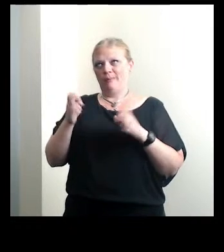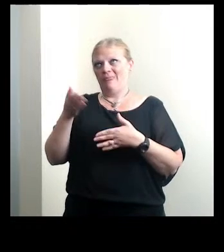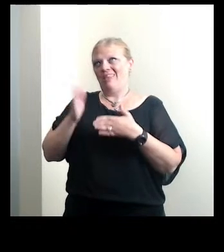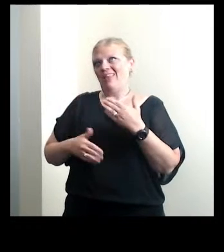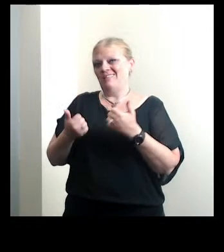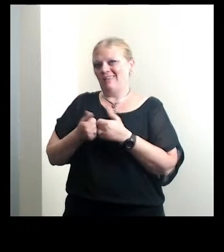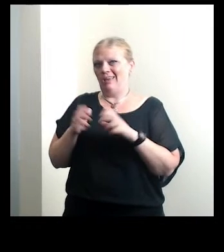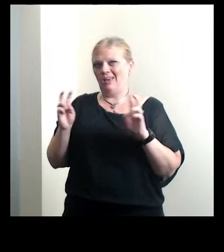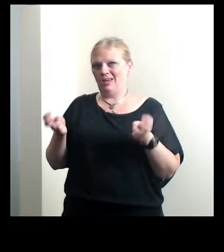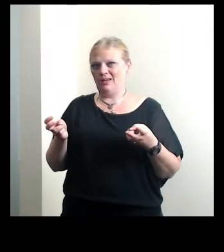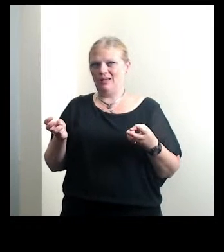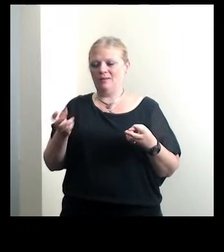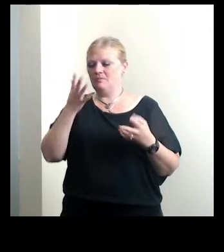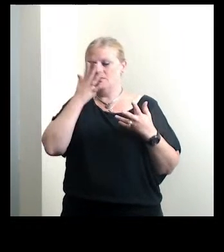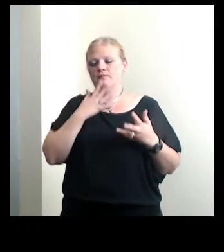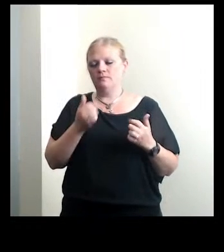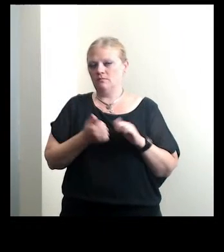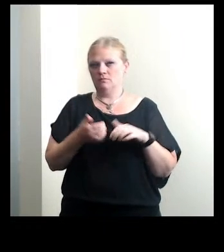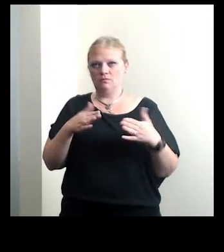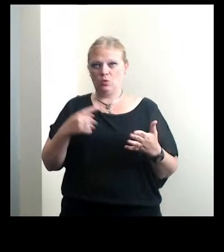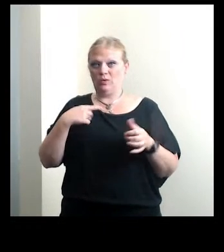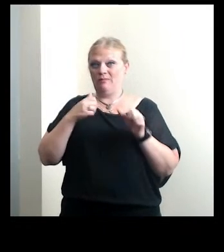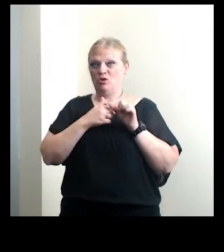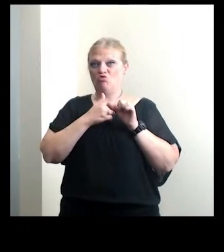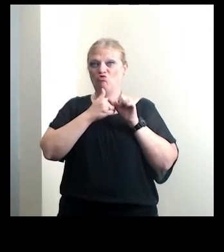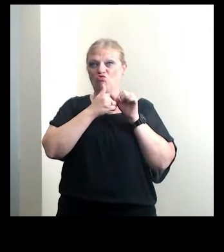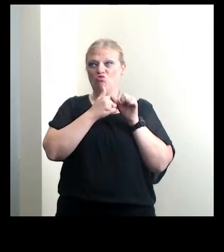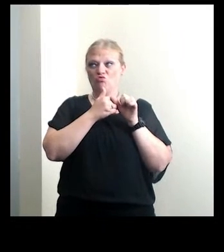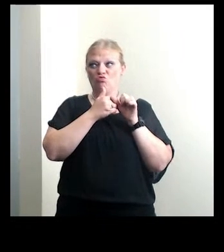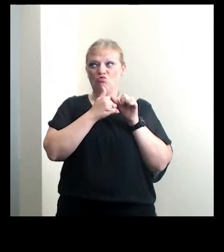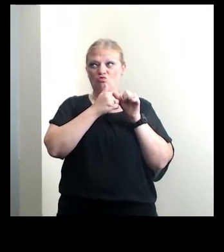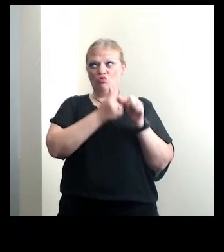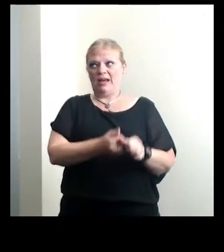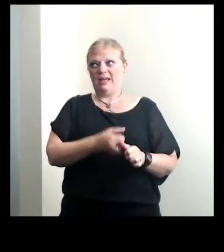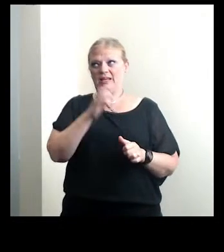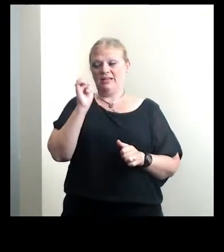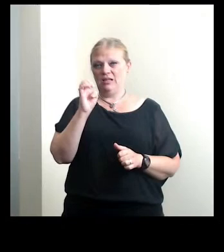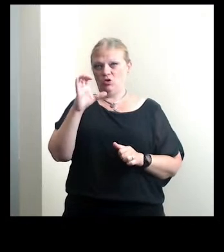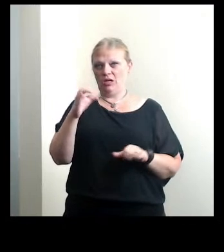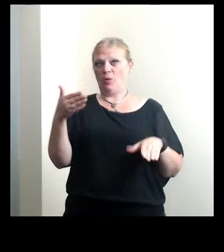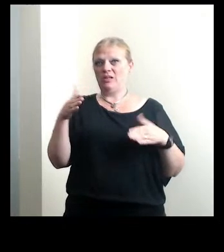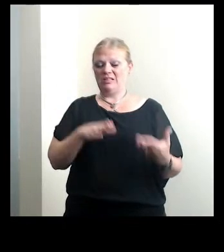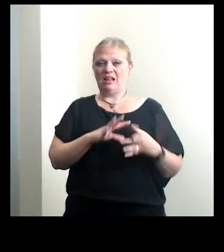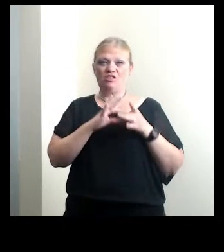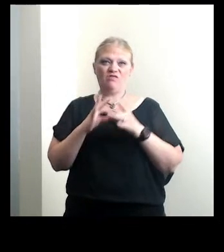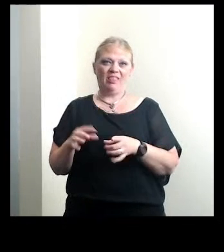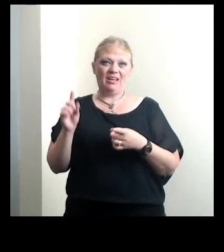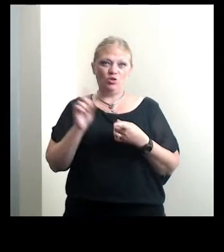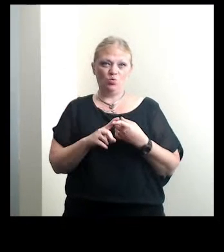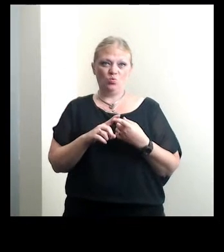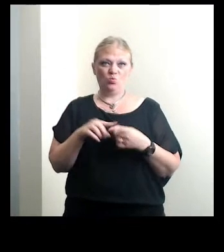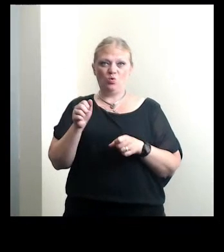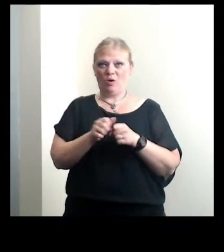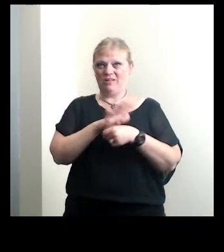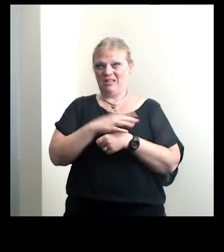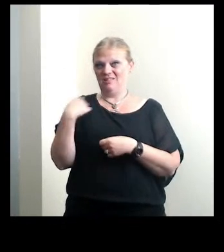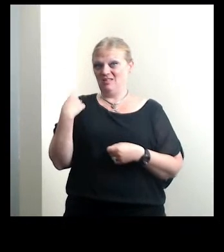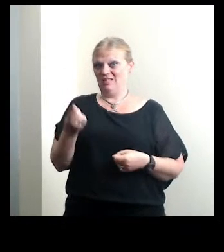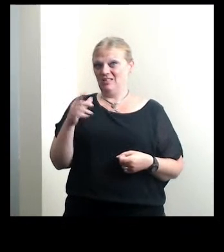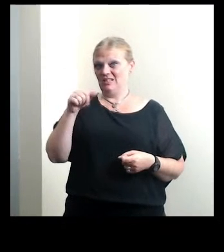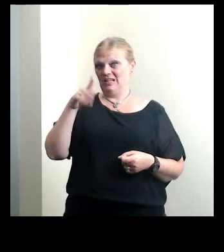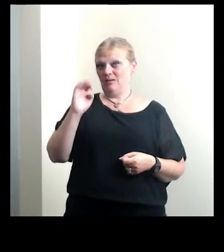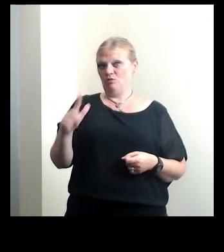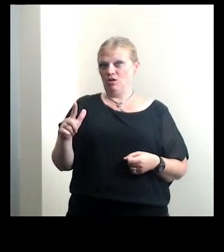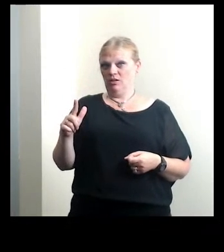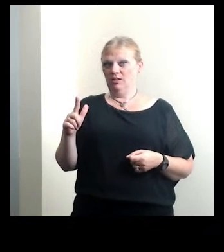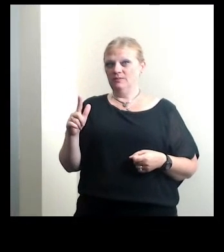deaths. So we've been tracking of our Erie County deaths related to COVID-19 since April,